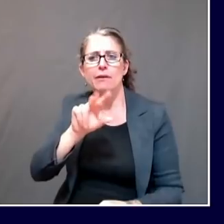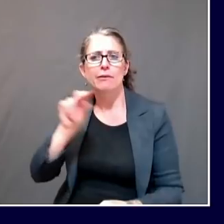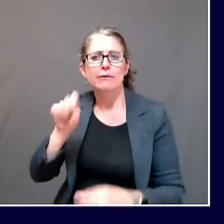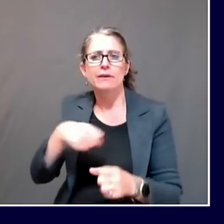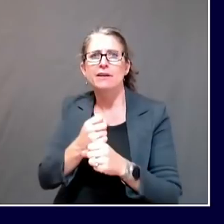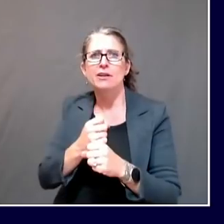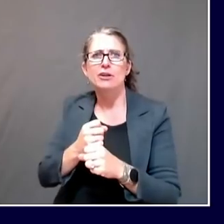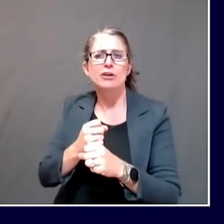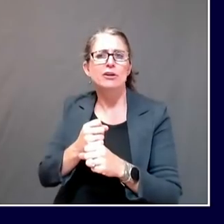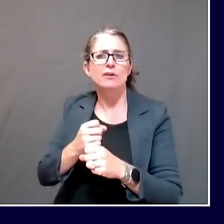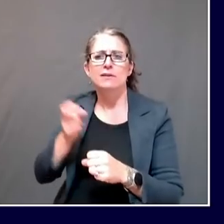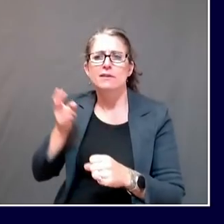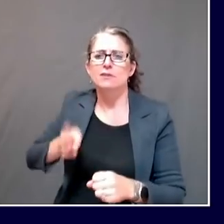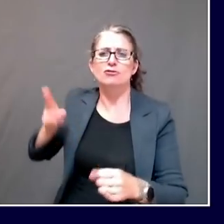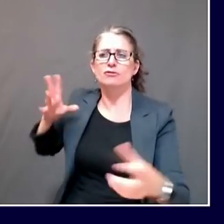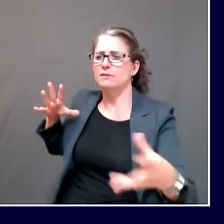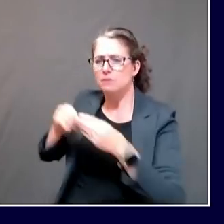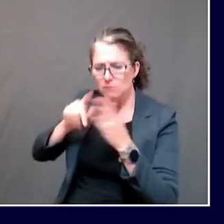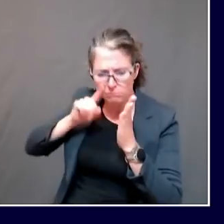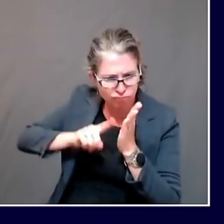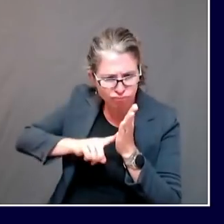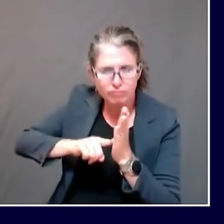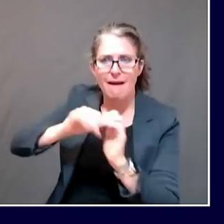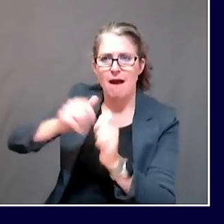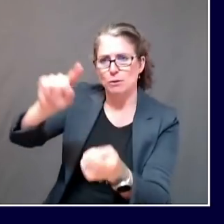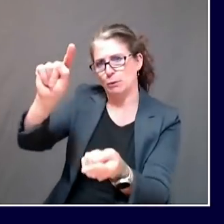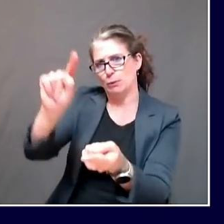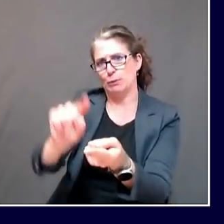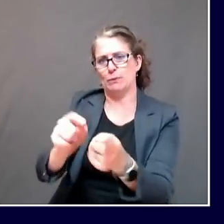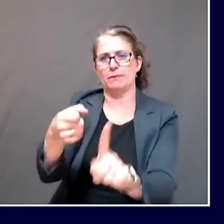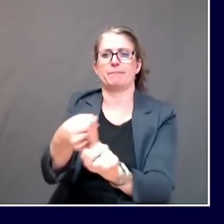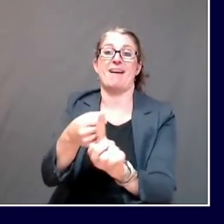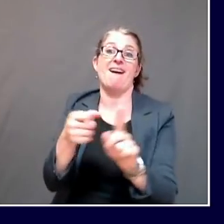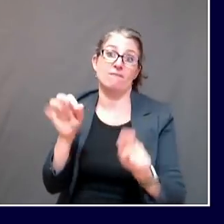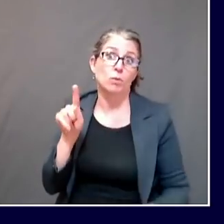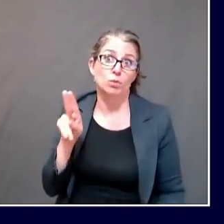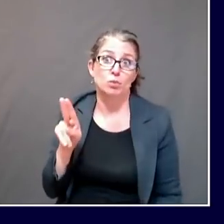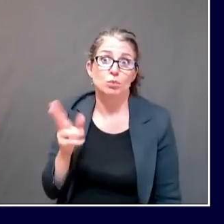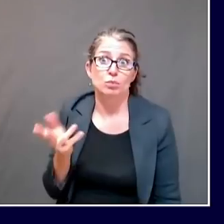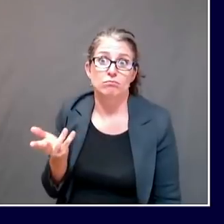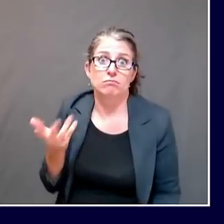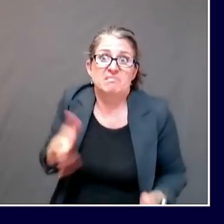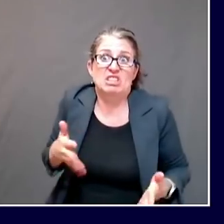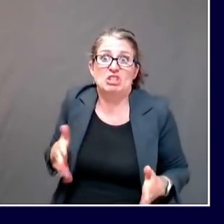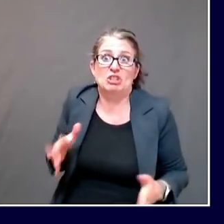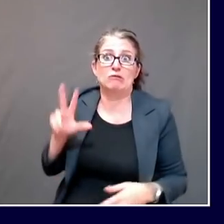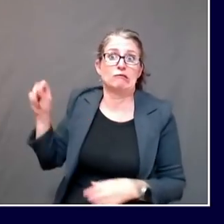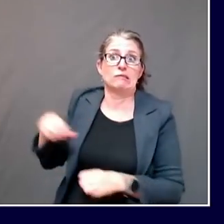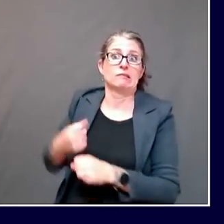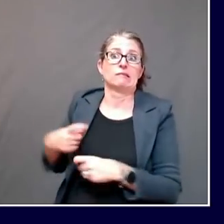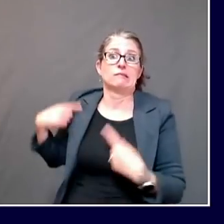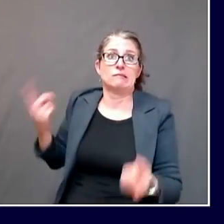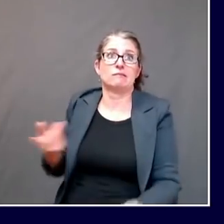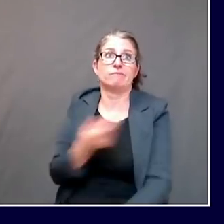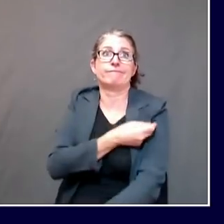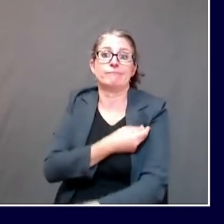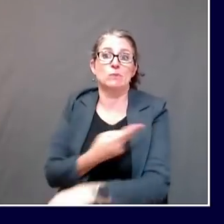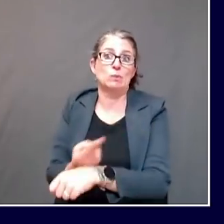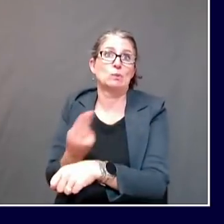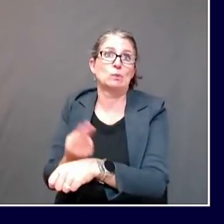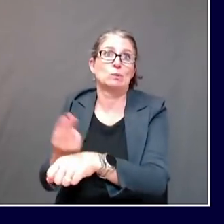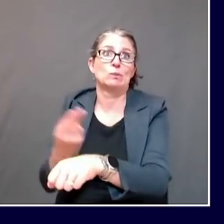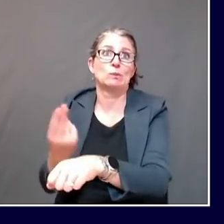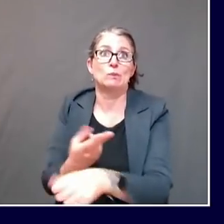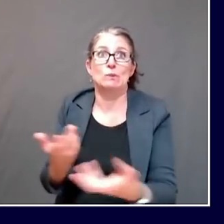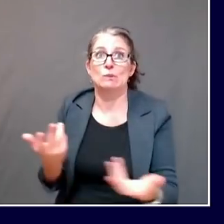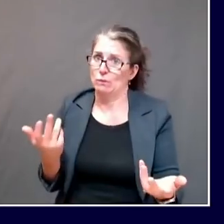is that we sometimes confuse the flu with a cold. They're completely different. Anyone who has